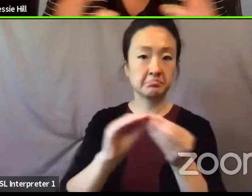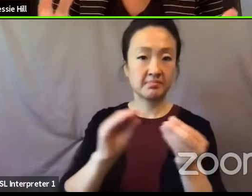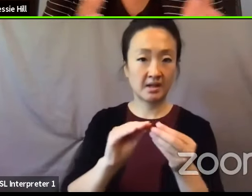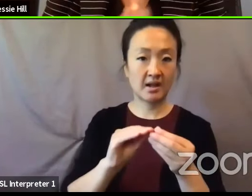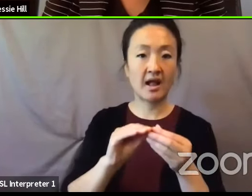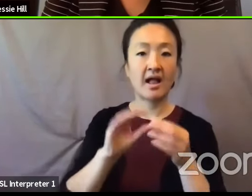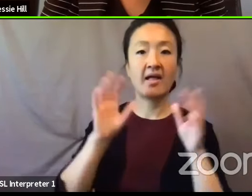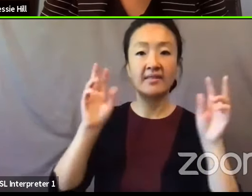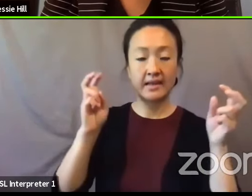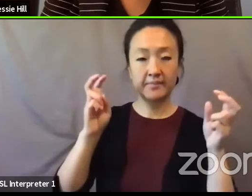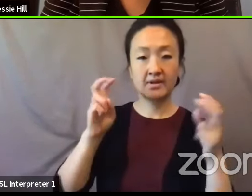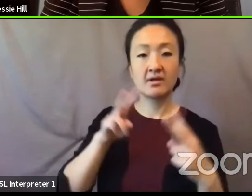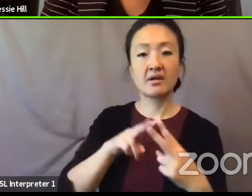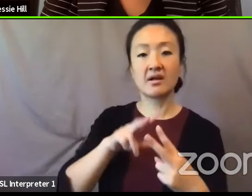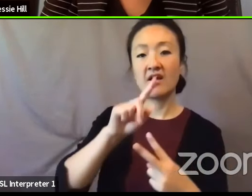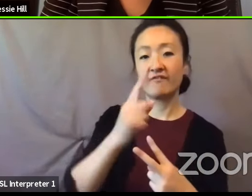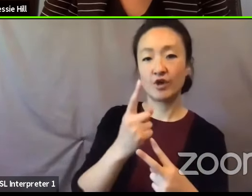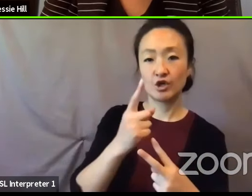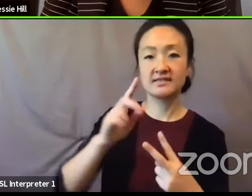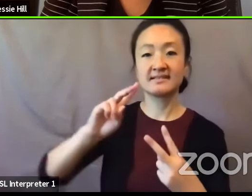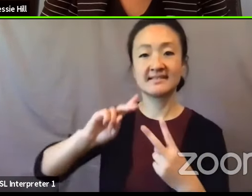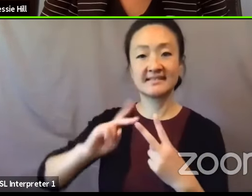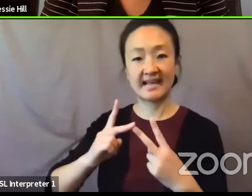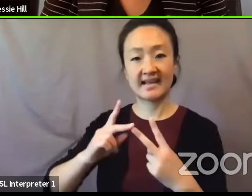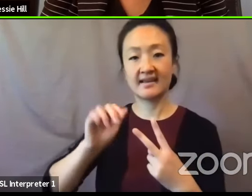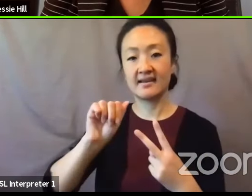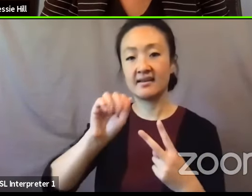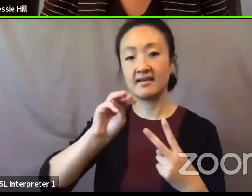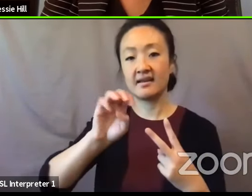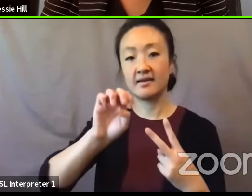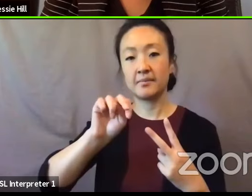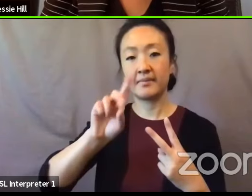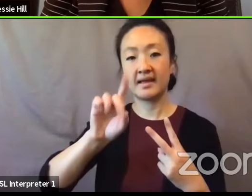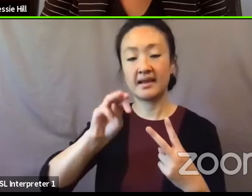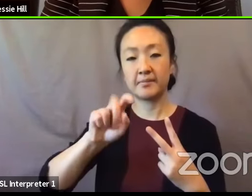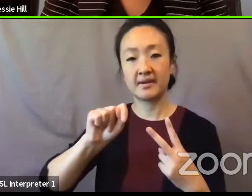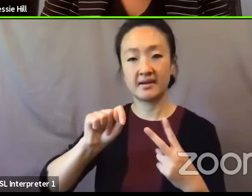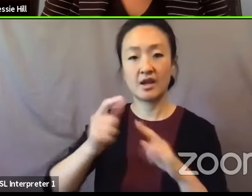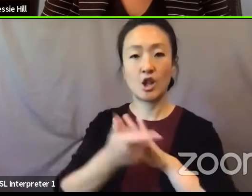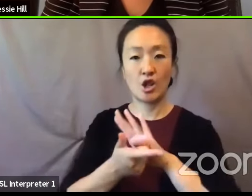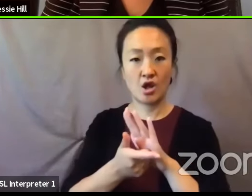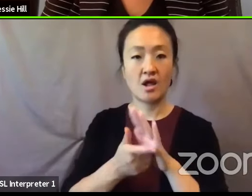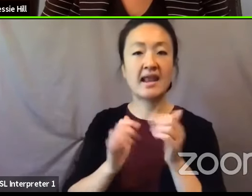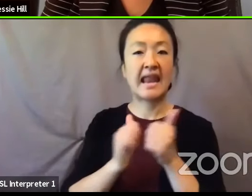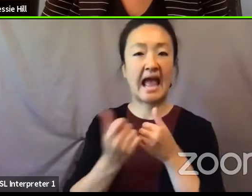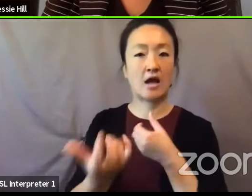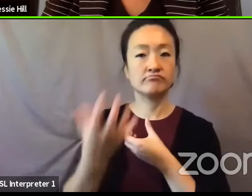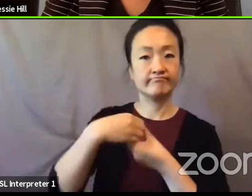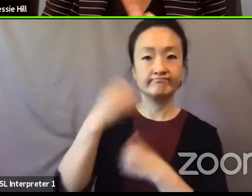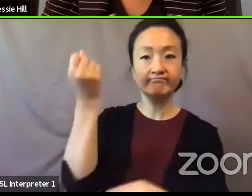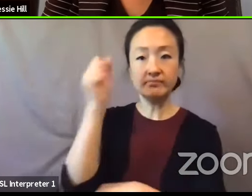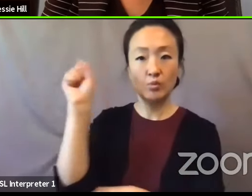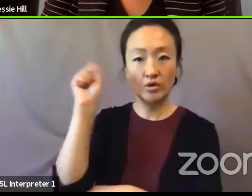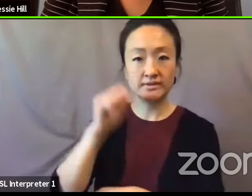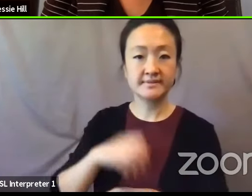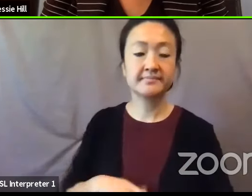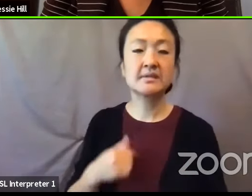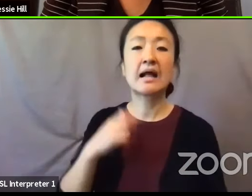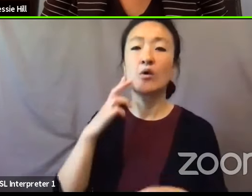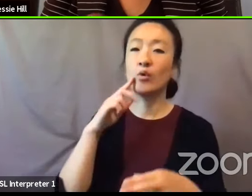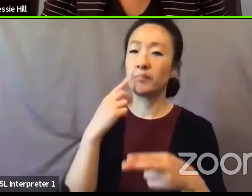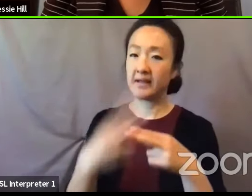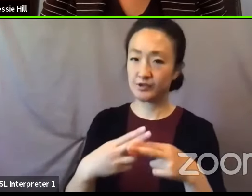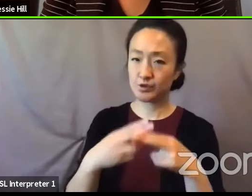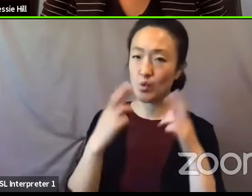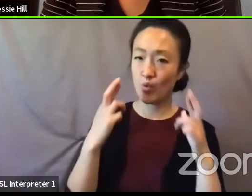of First Amendment and Second Amendment law and its intersection with protest. I just want to mention there will be, I